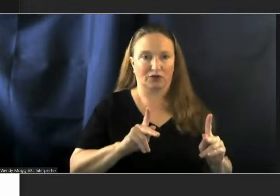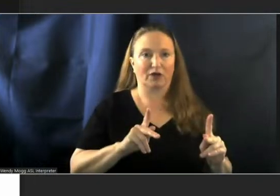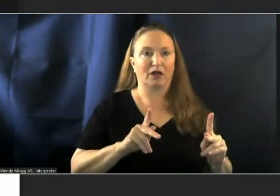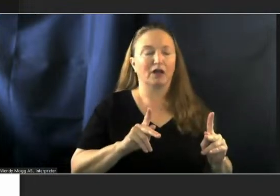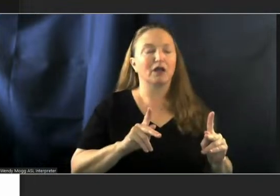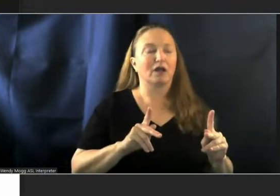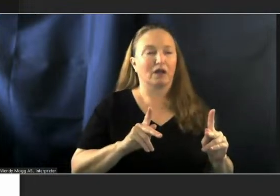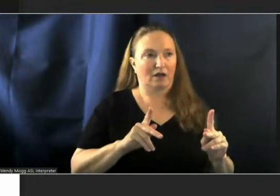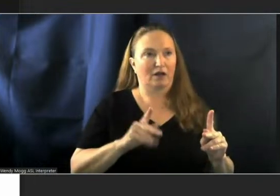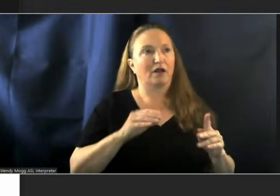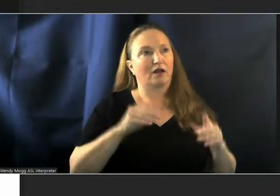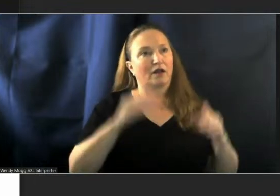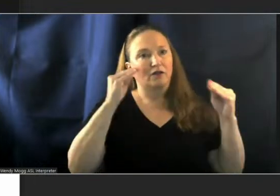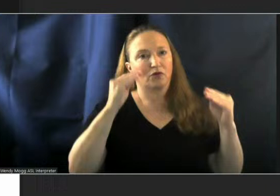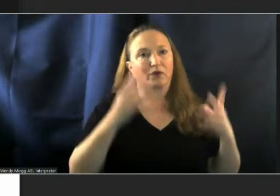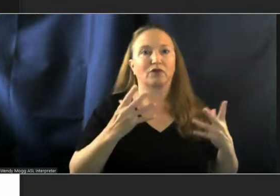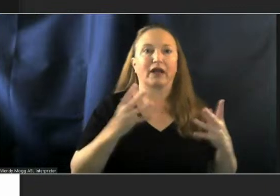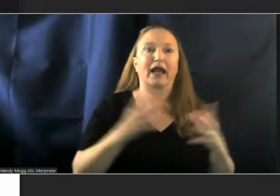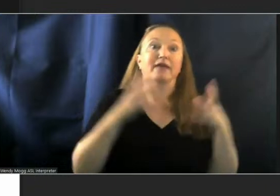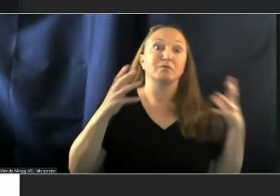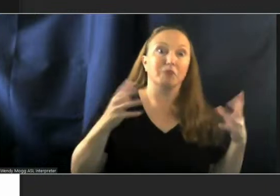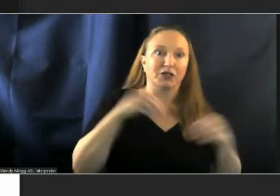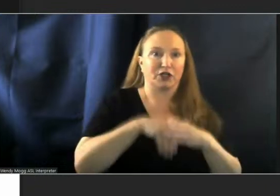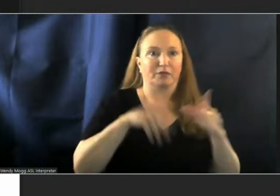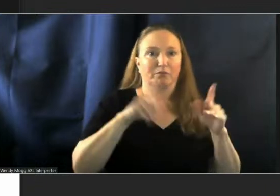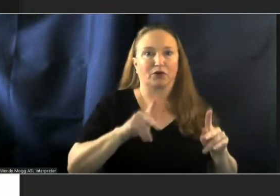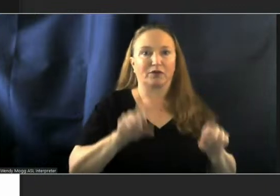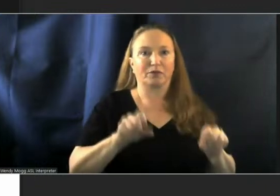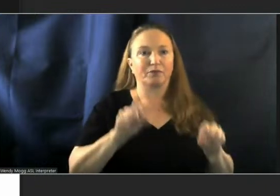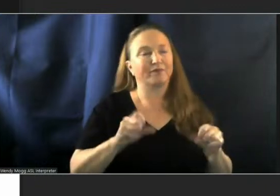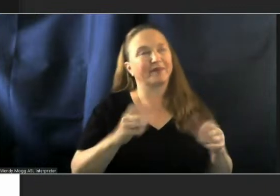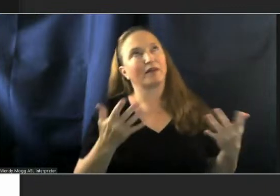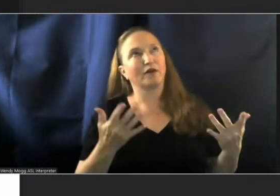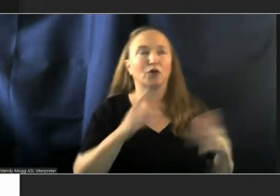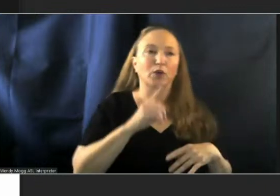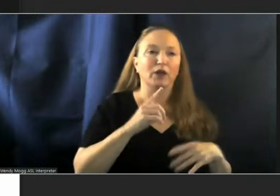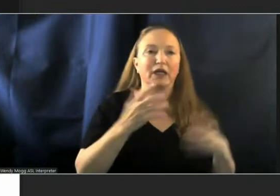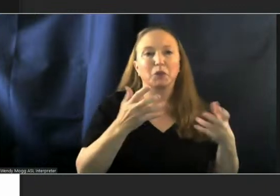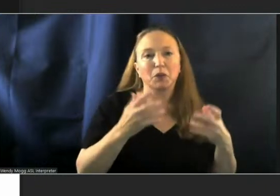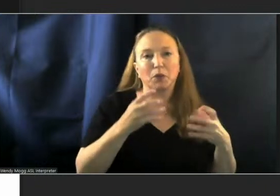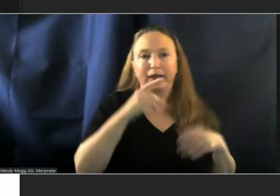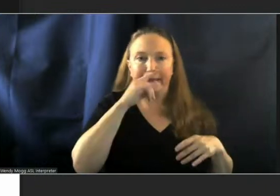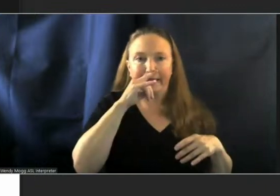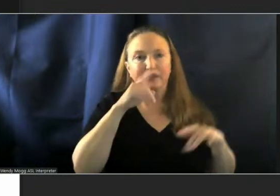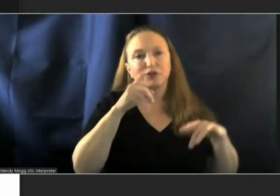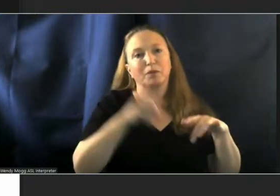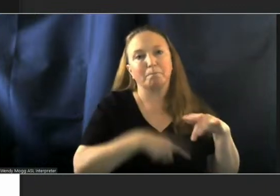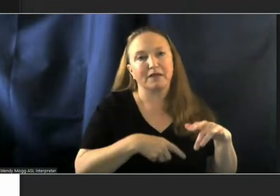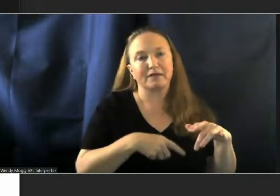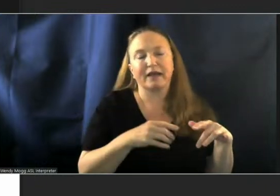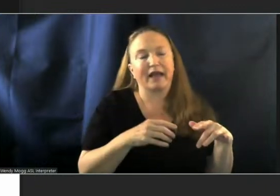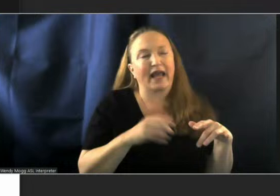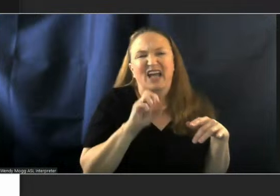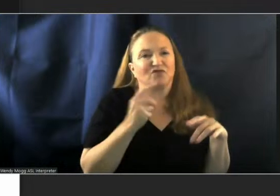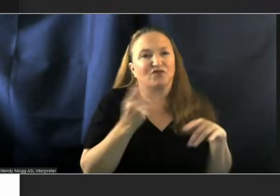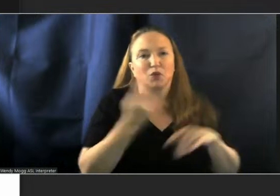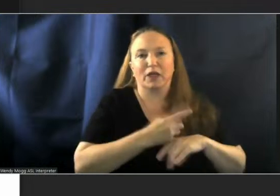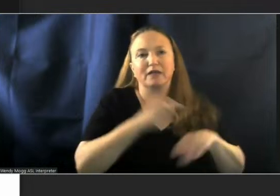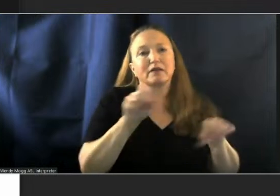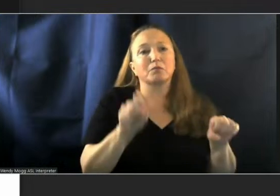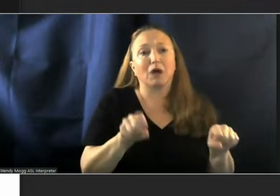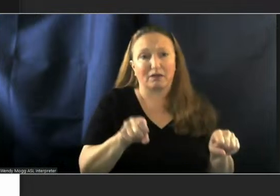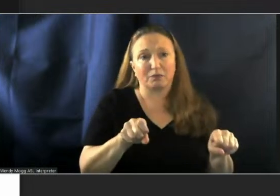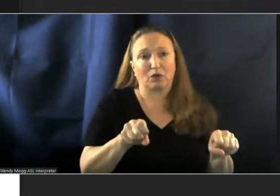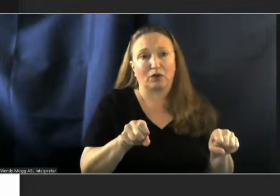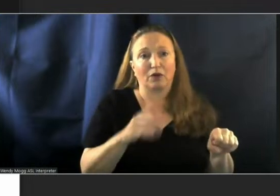And what that translates to is we just want kids to miss as few days as possible. And again, there's